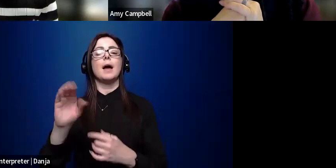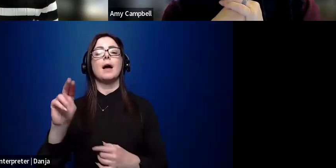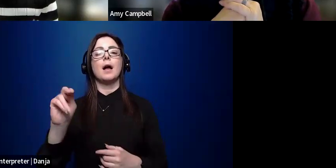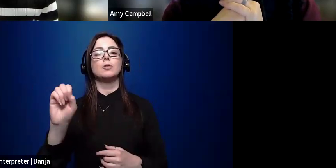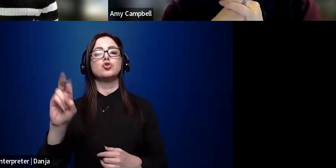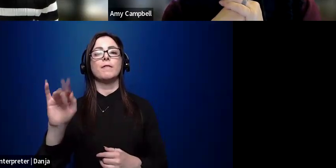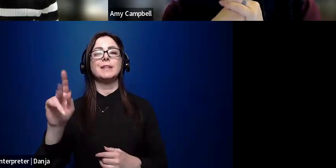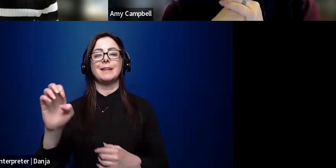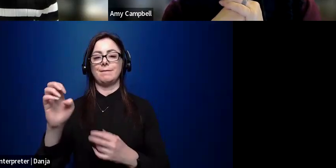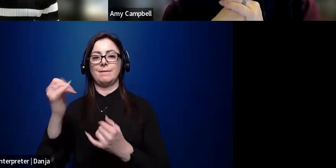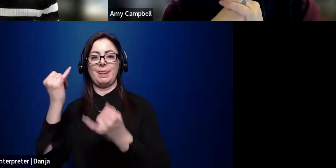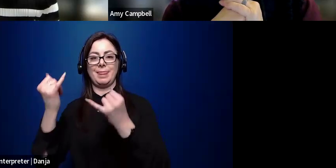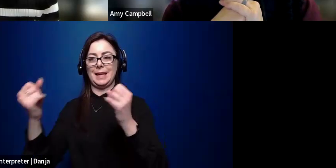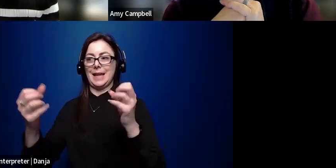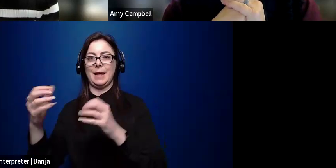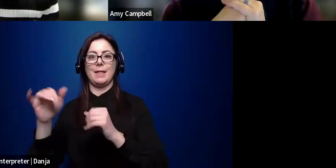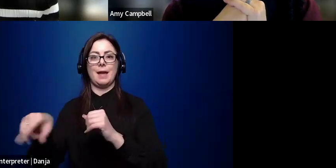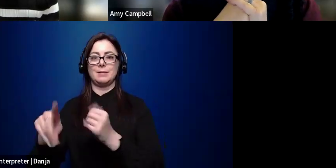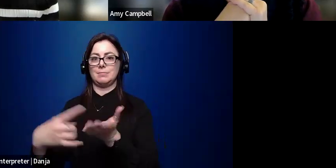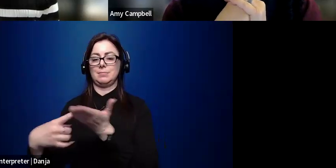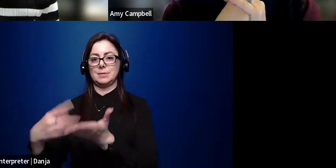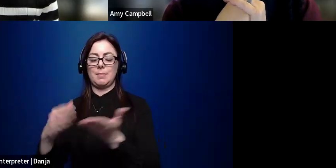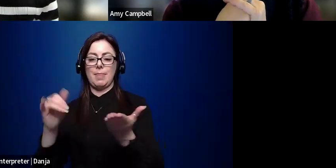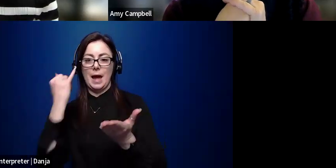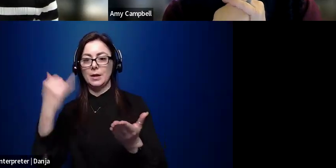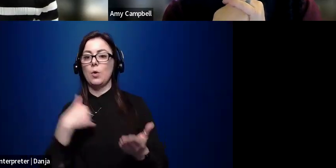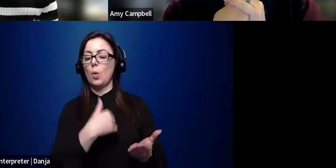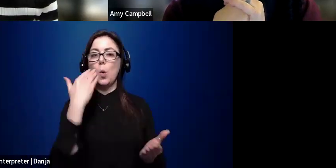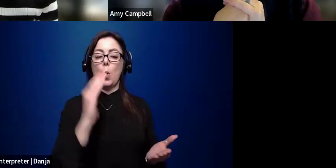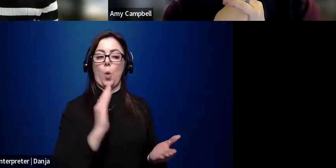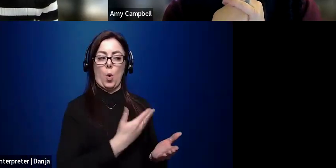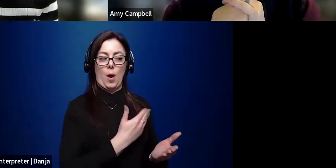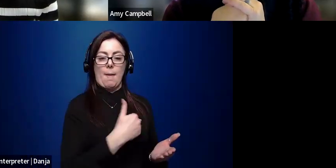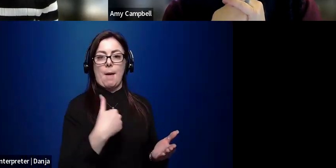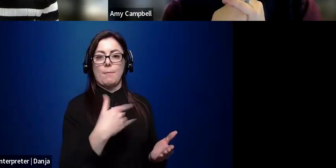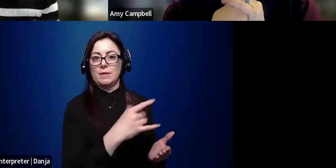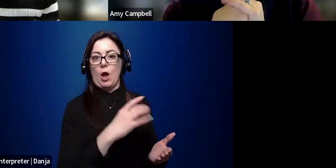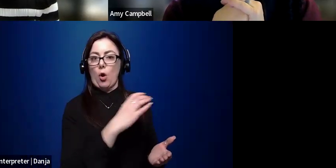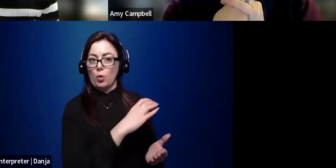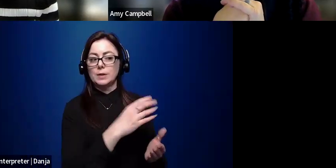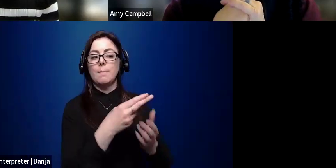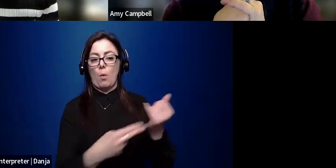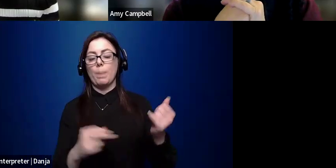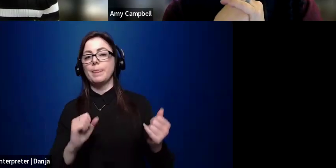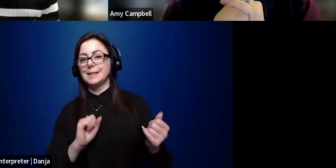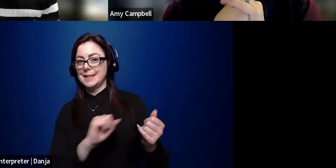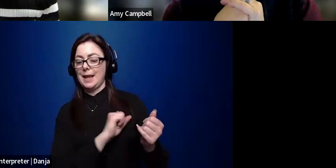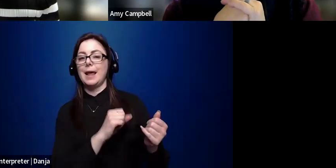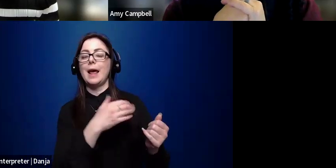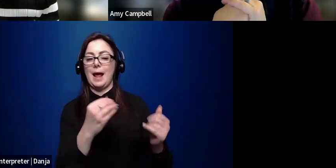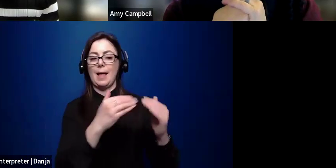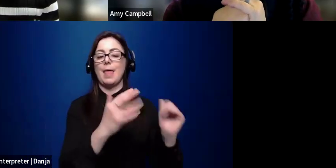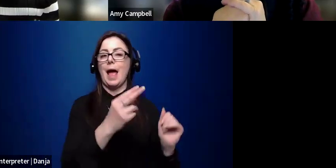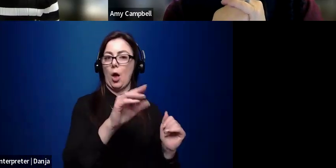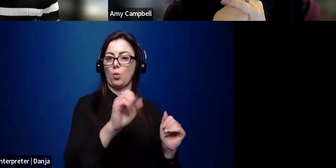now that our members of Congress and Congress, both the Senate and the House, it starts in